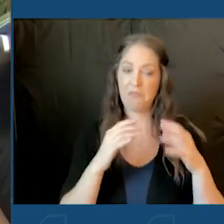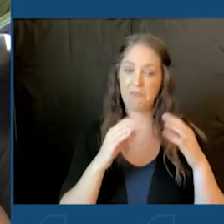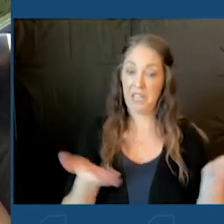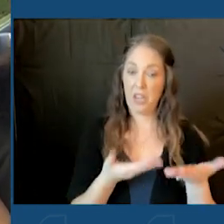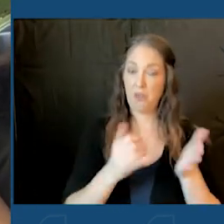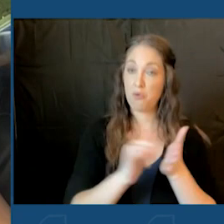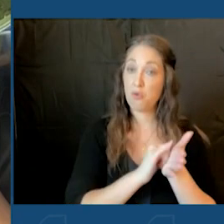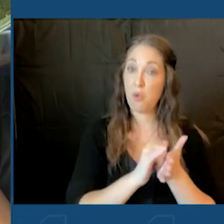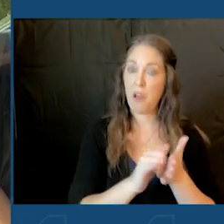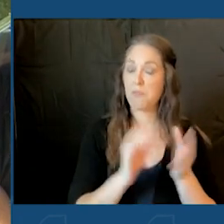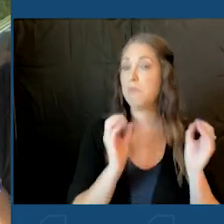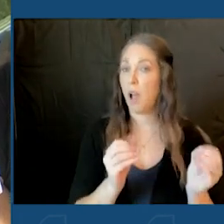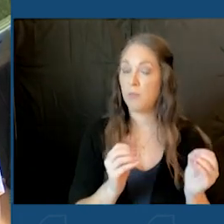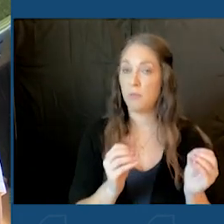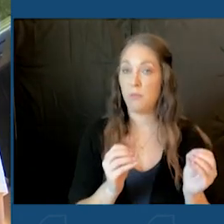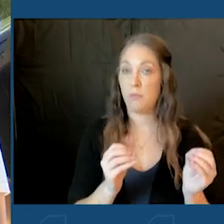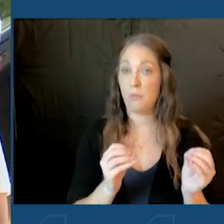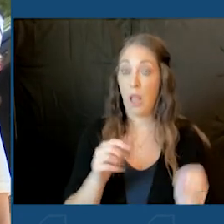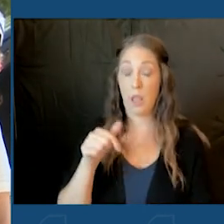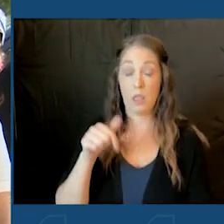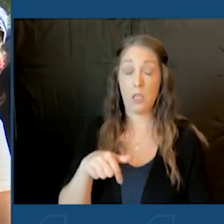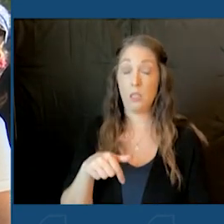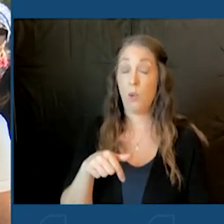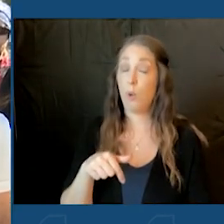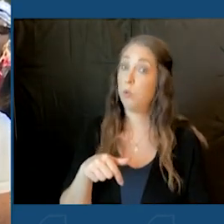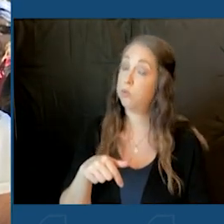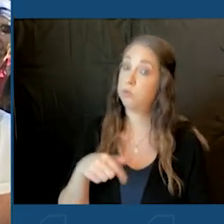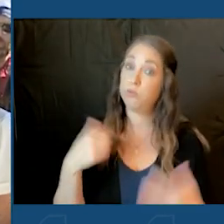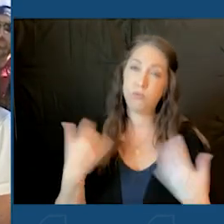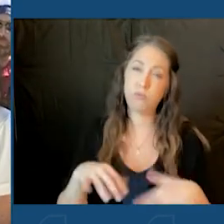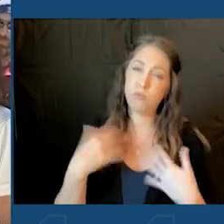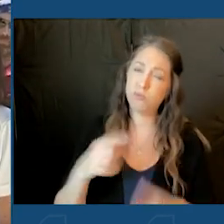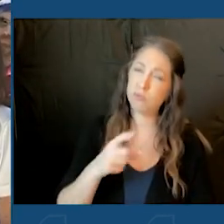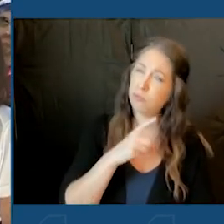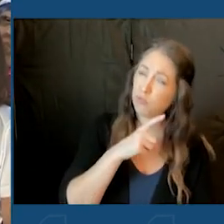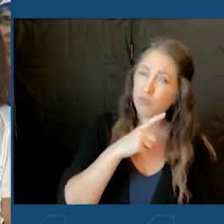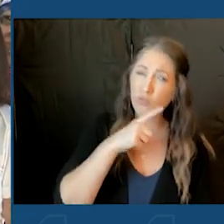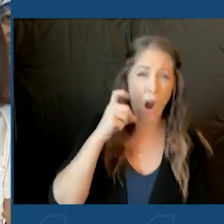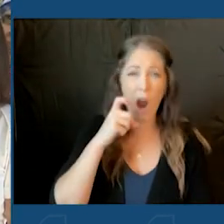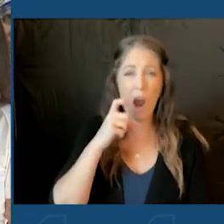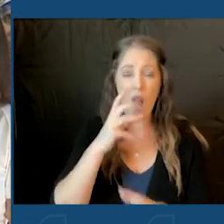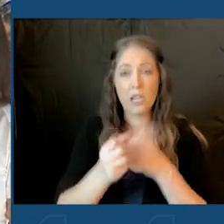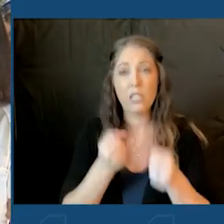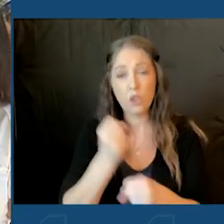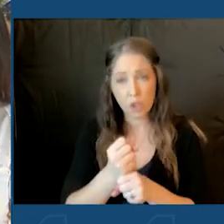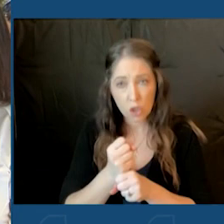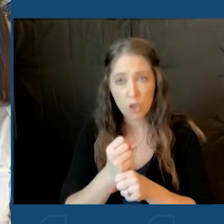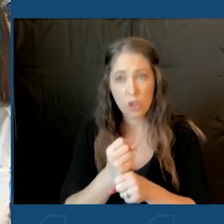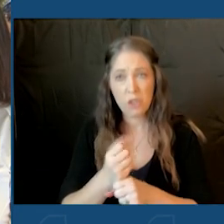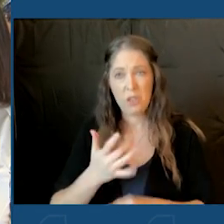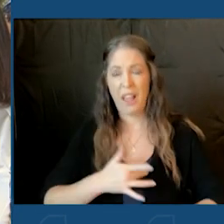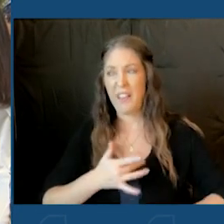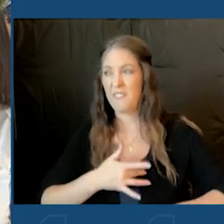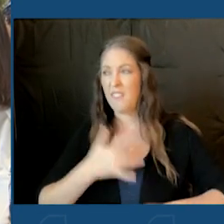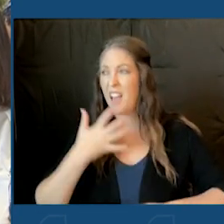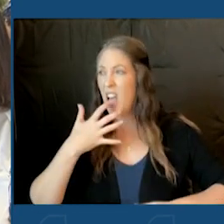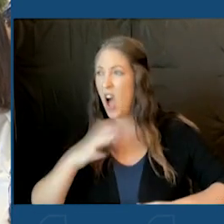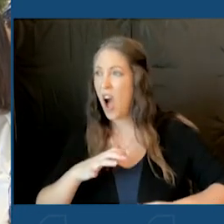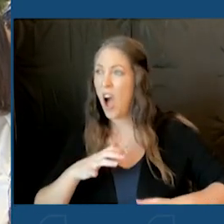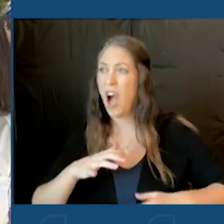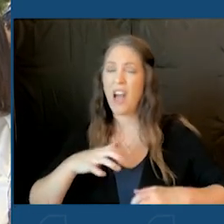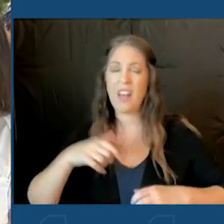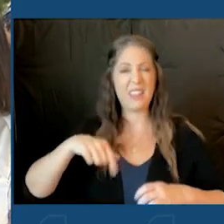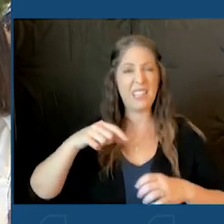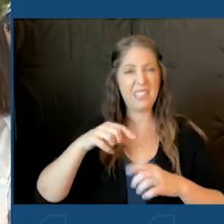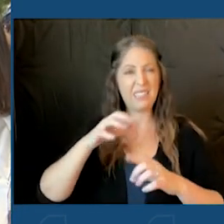is an extraordinarily dry year. You've all felt the heat. You see the arid climate now that we're in,